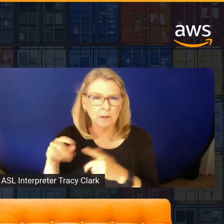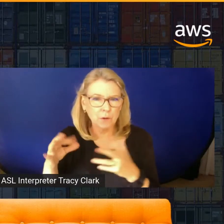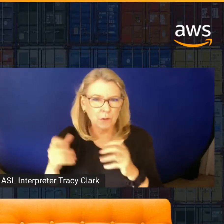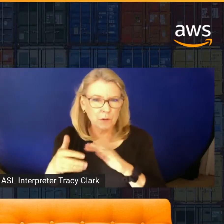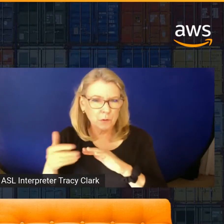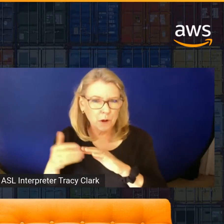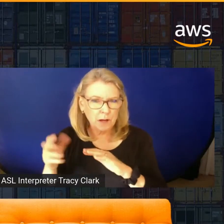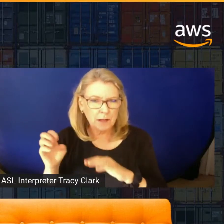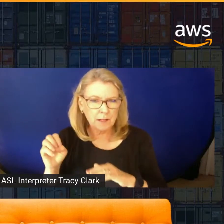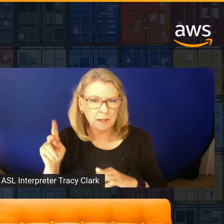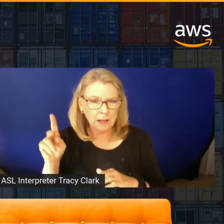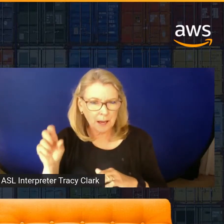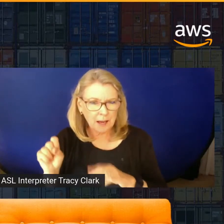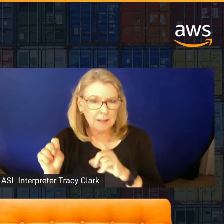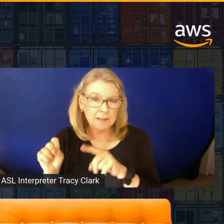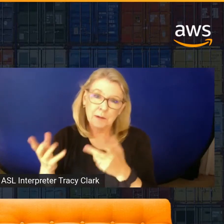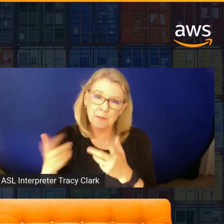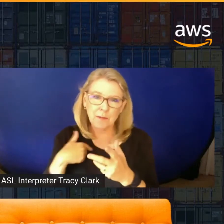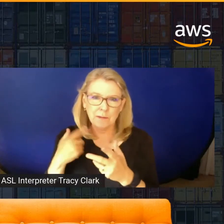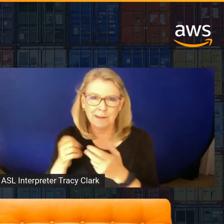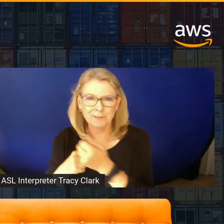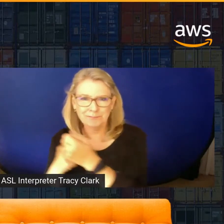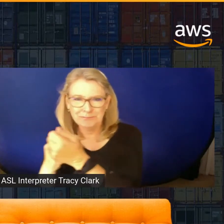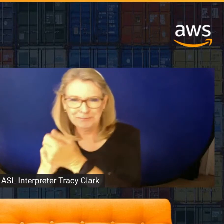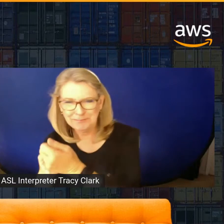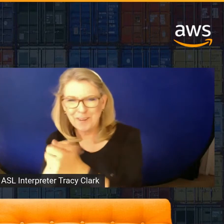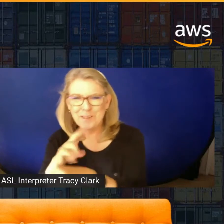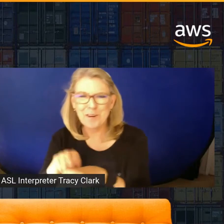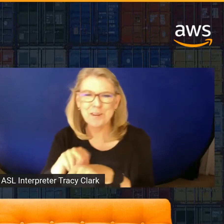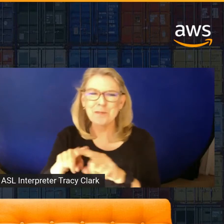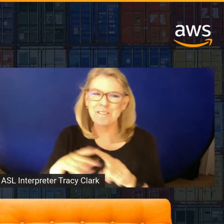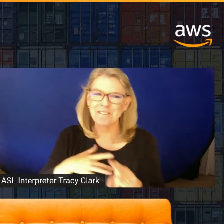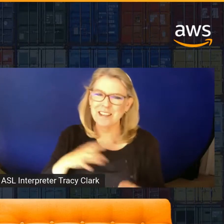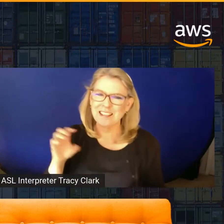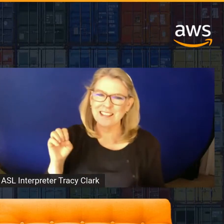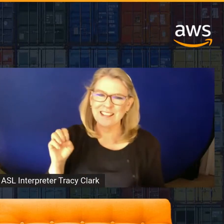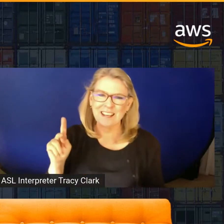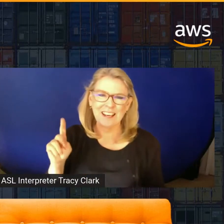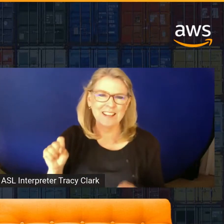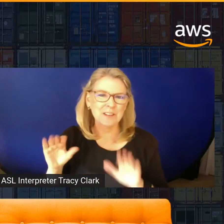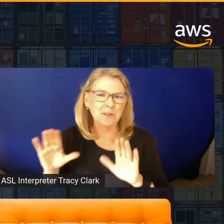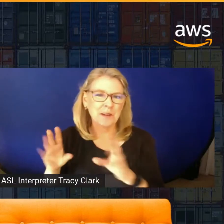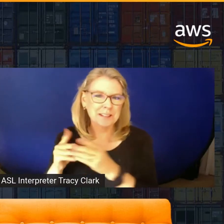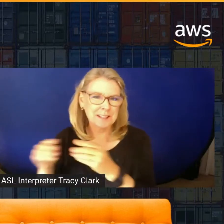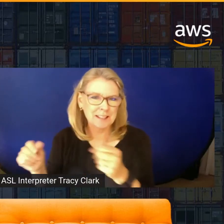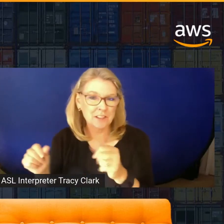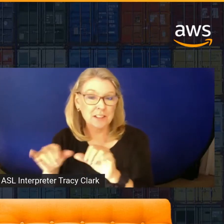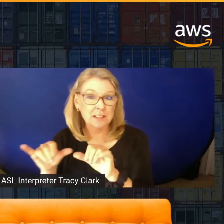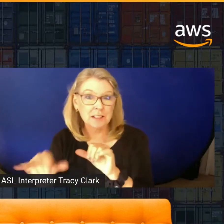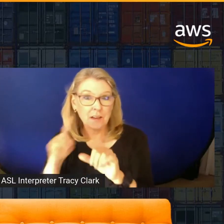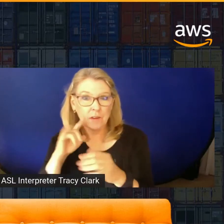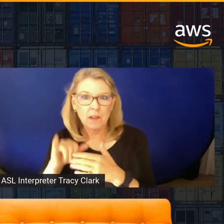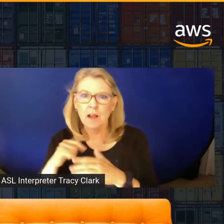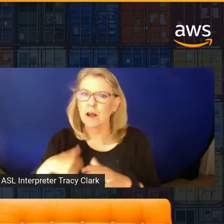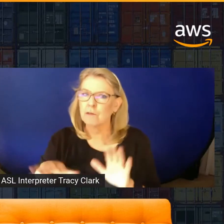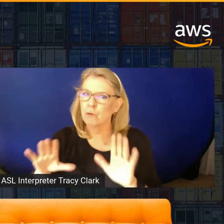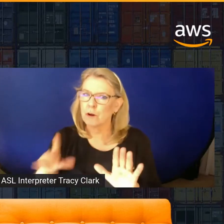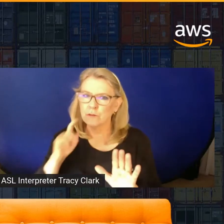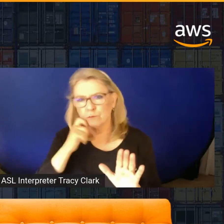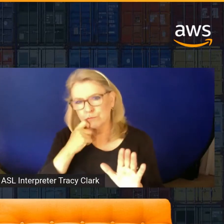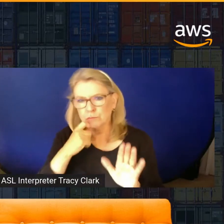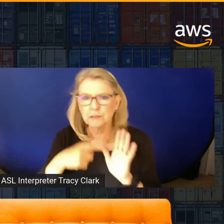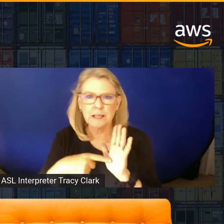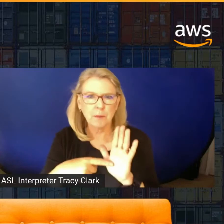think maybe biased, but a great solution. So stick around for that too, because we had a cool demo for that. And as Bob was